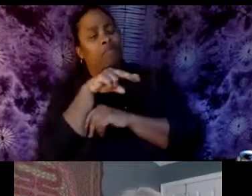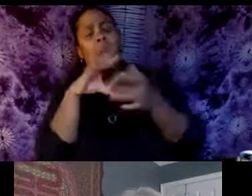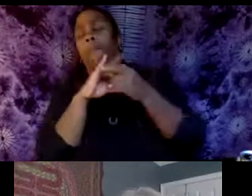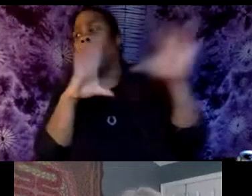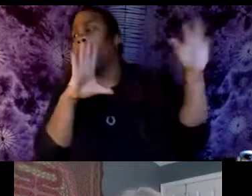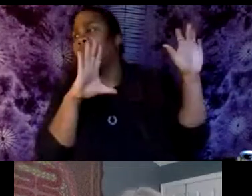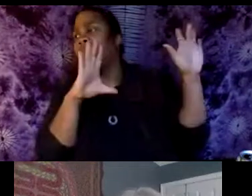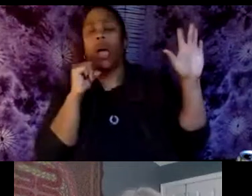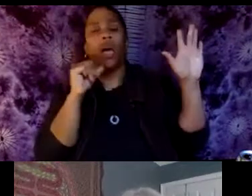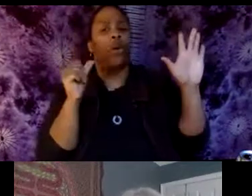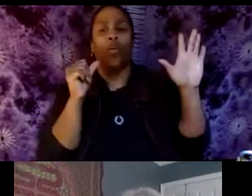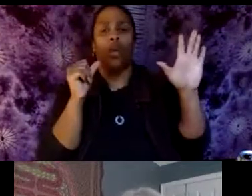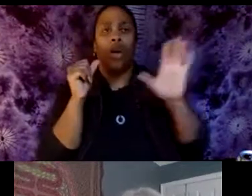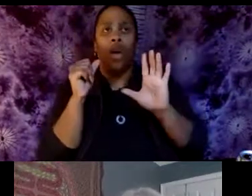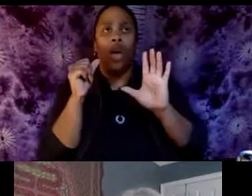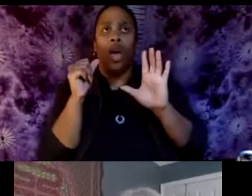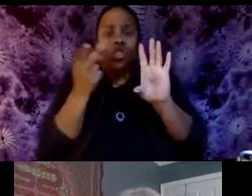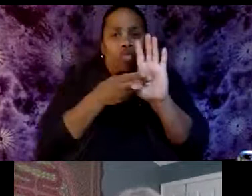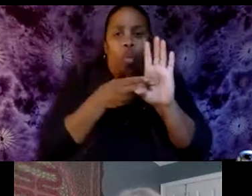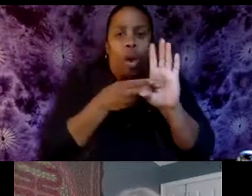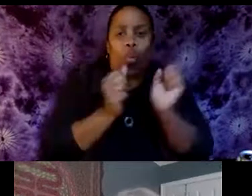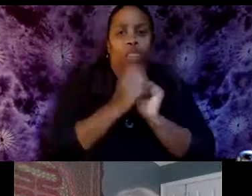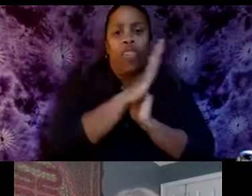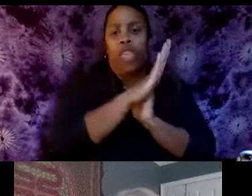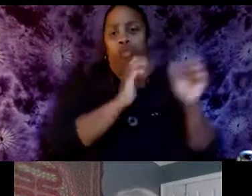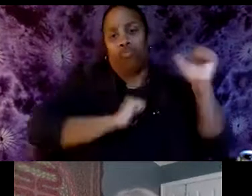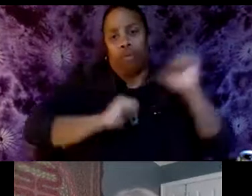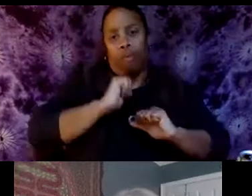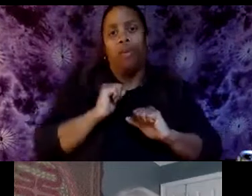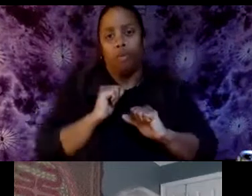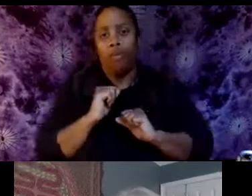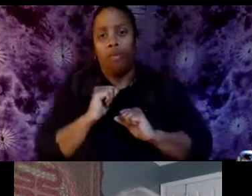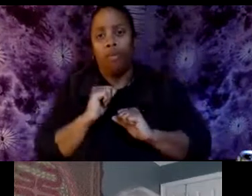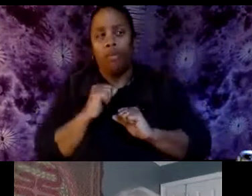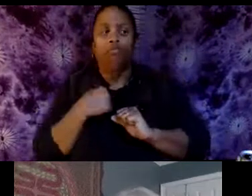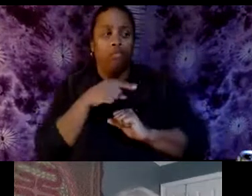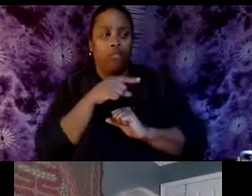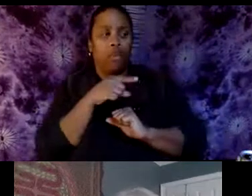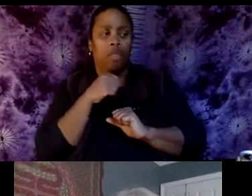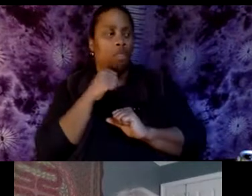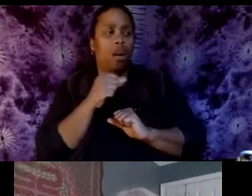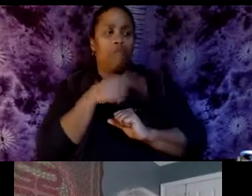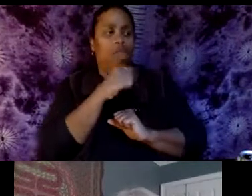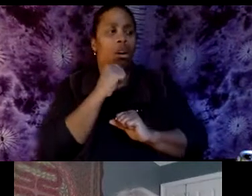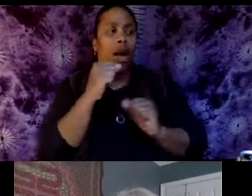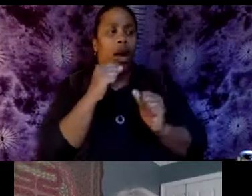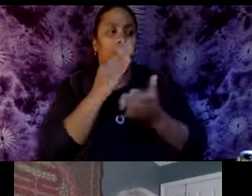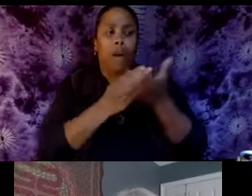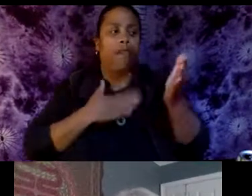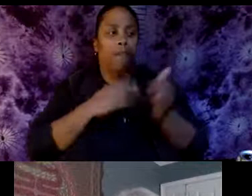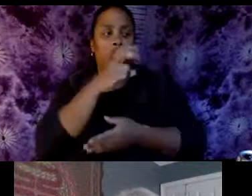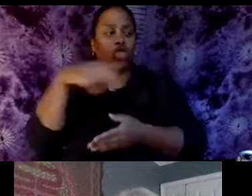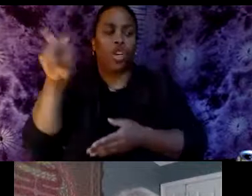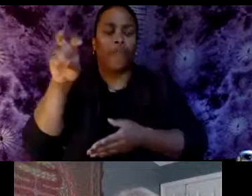don't engage. And I'm just like, okay, they're struggling. They're in that part of their journey. But I focus on, I'm